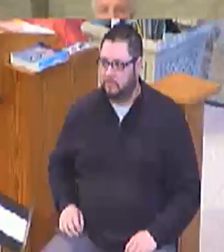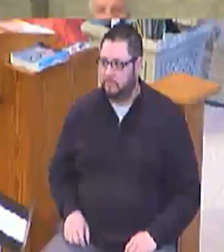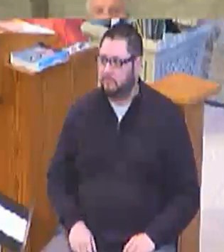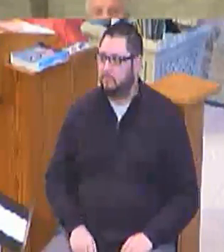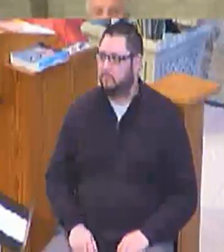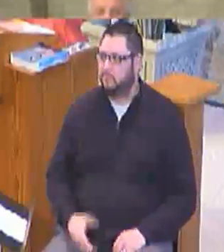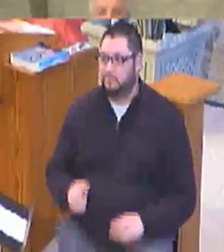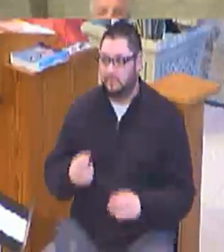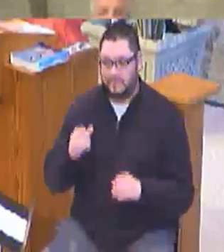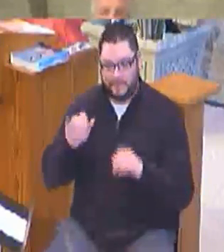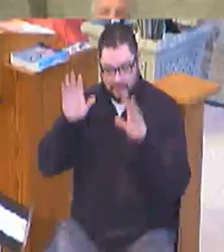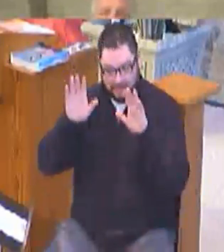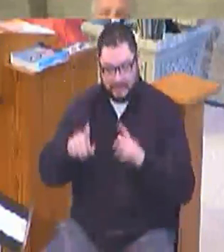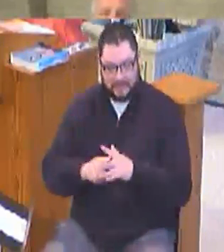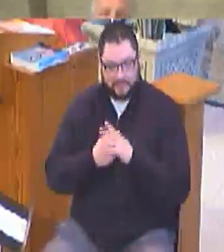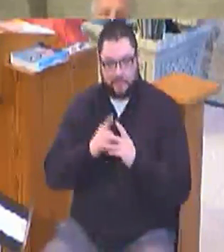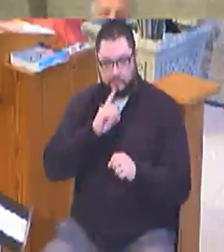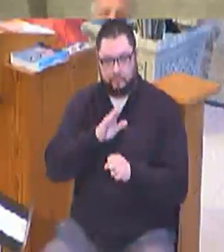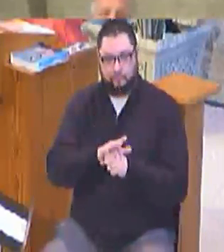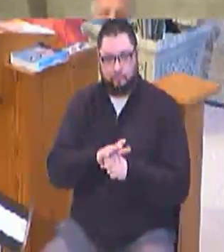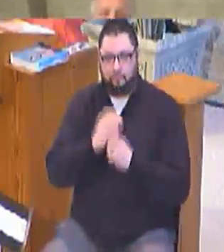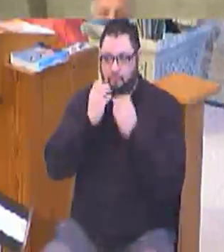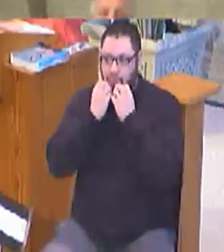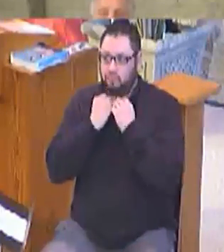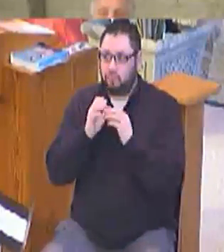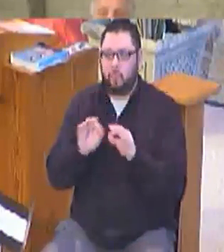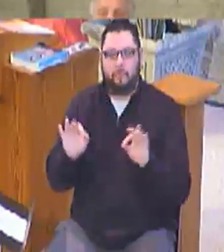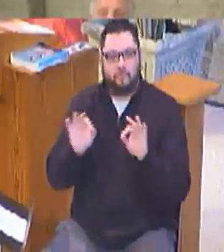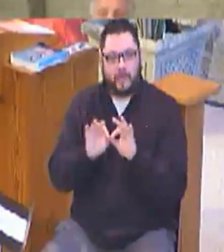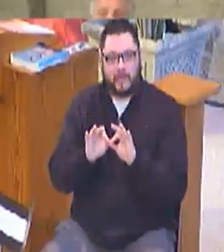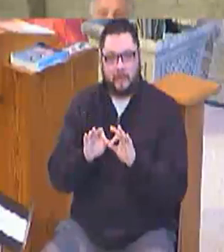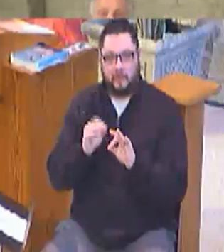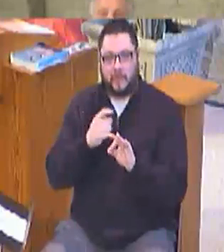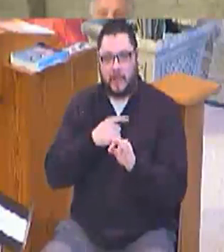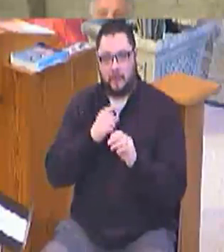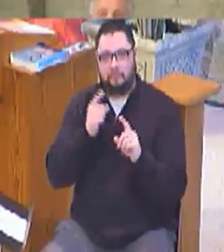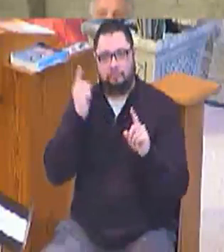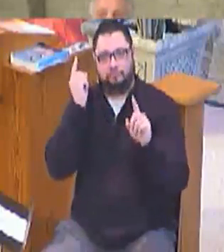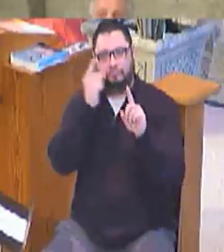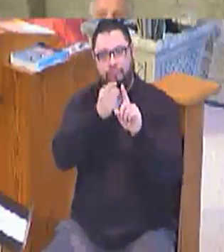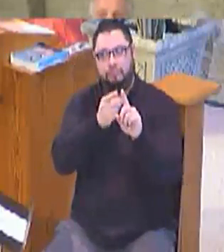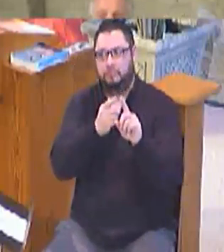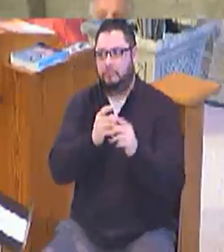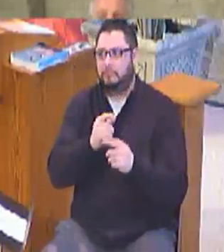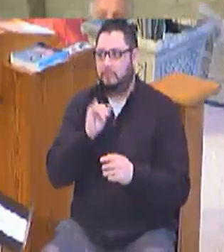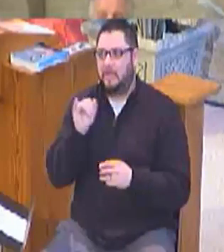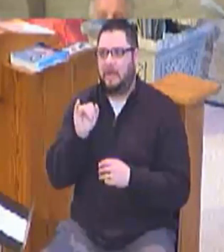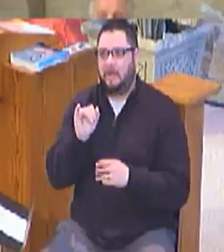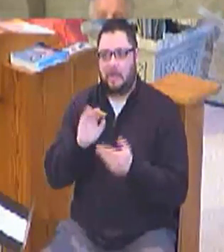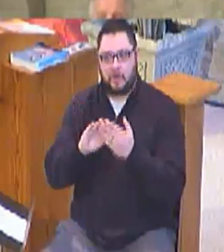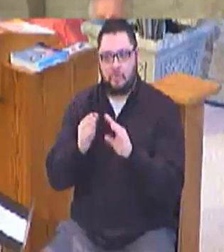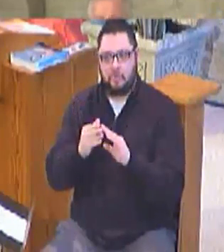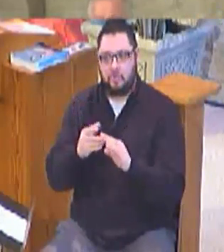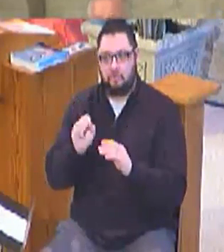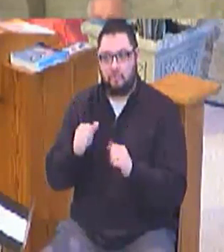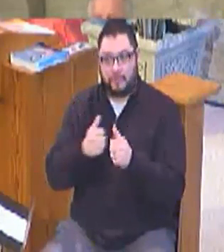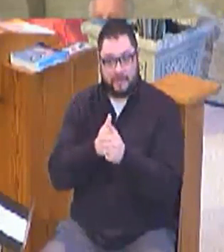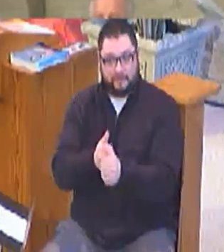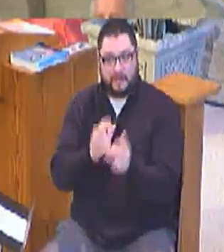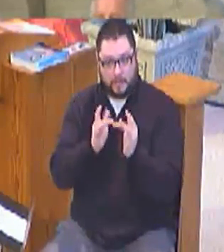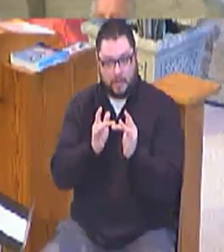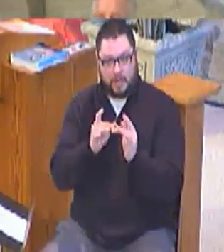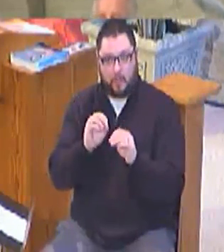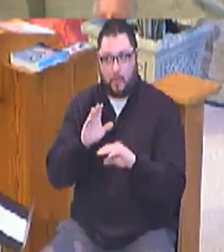We like to begin each Sunday affirming our core values, our vision, and our mission as a community. You can follow along online or on